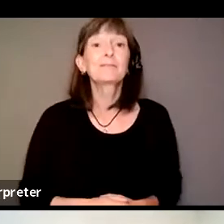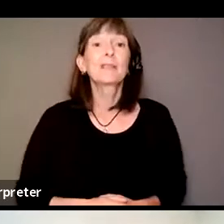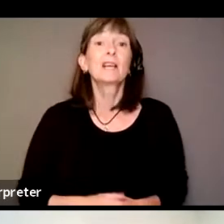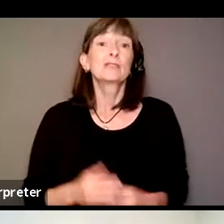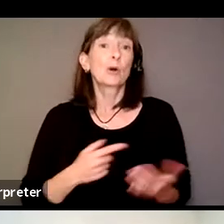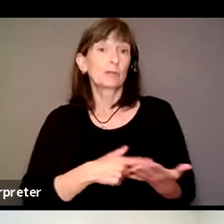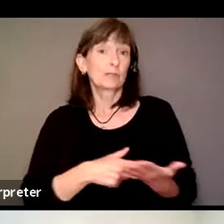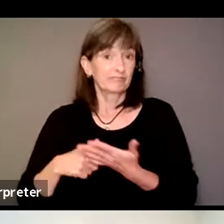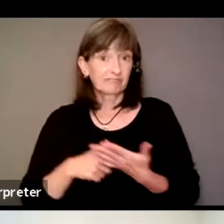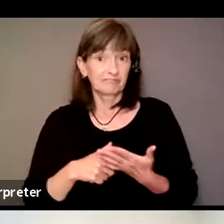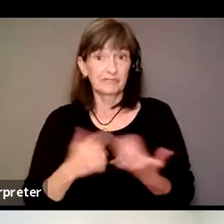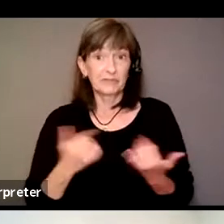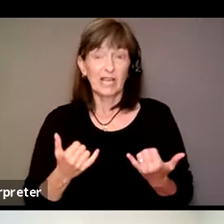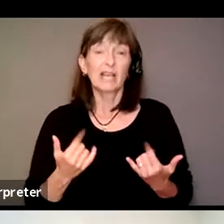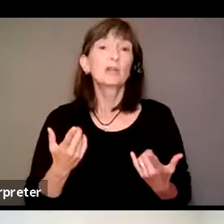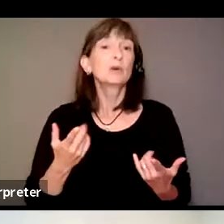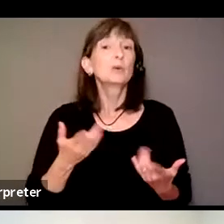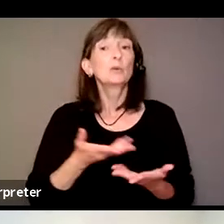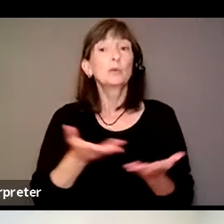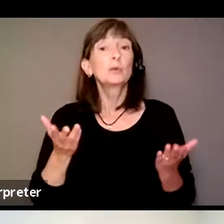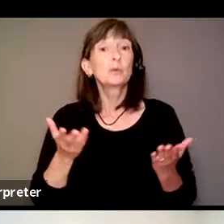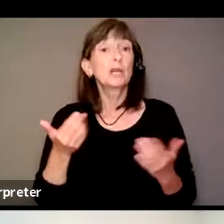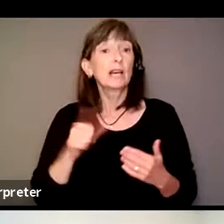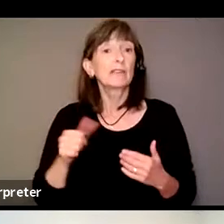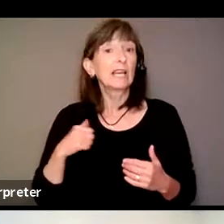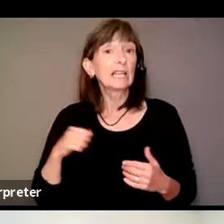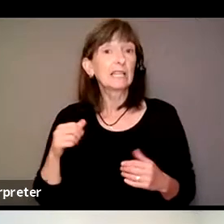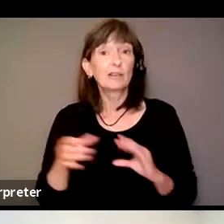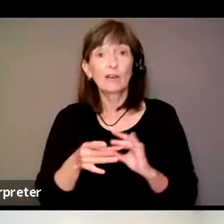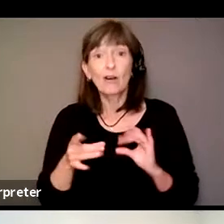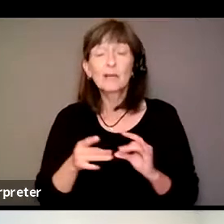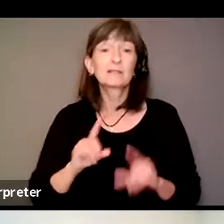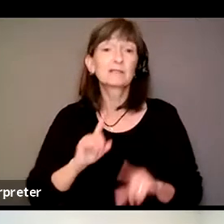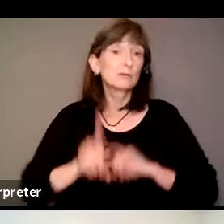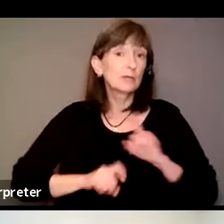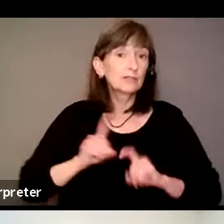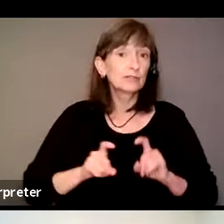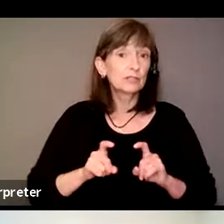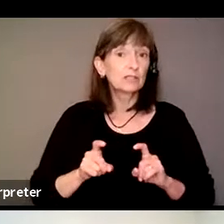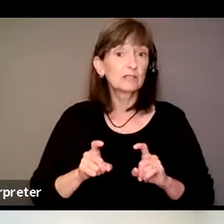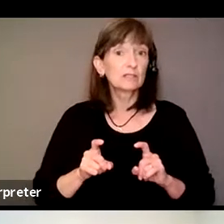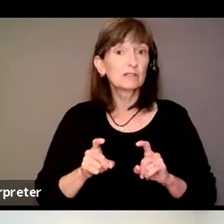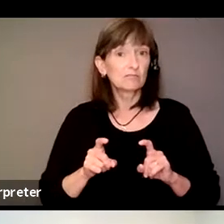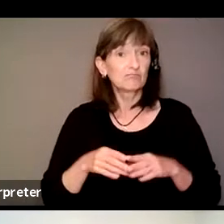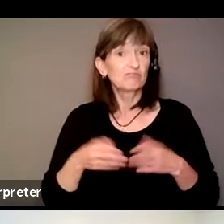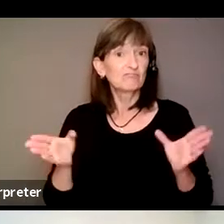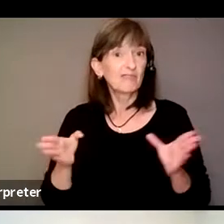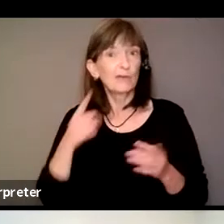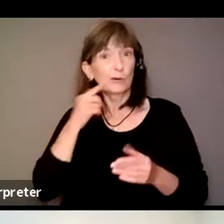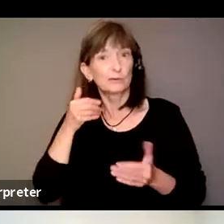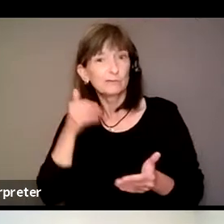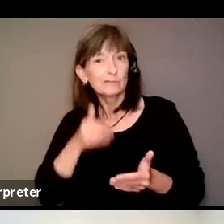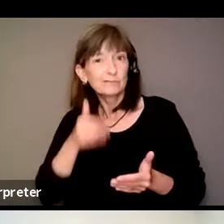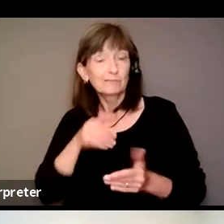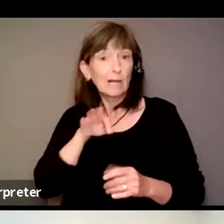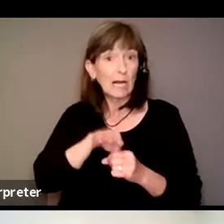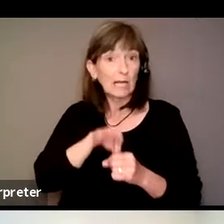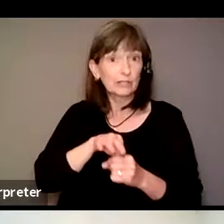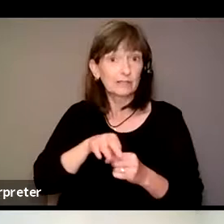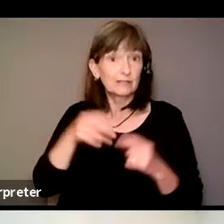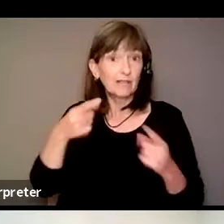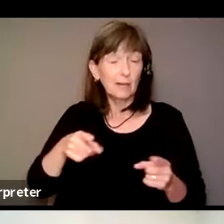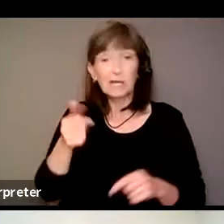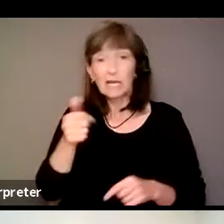we invited people to leave questions and comments about the municipal politics, about the upcoming elections, or anything really about